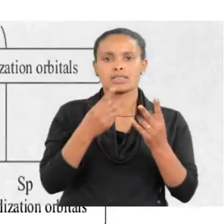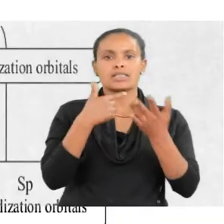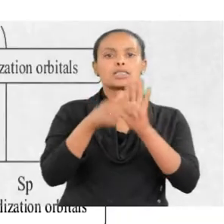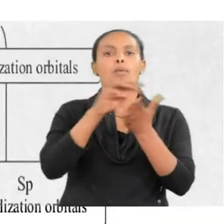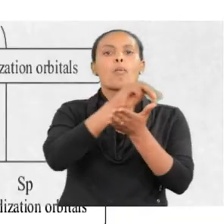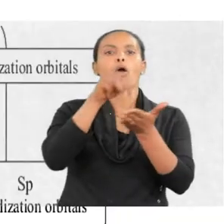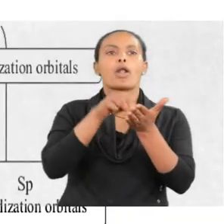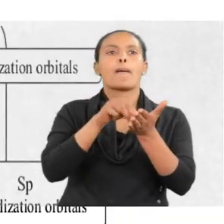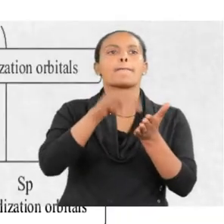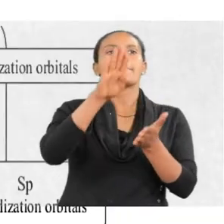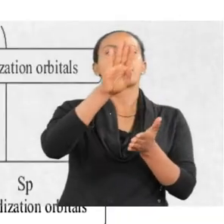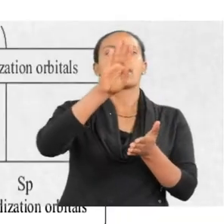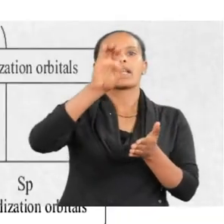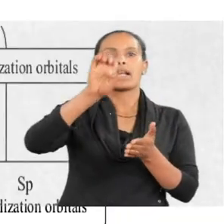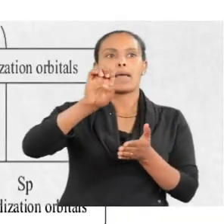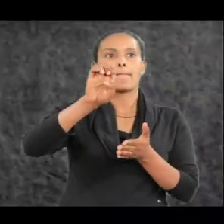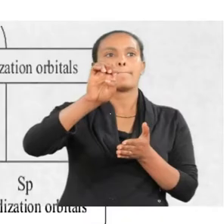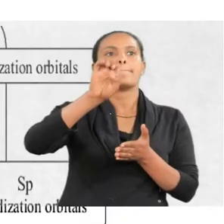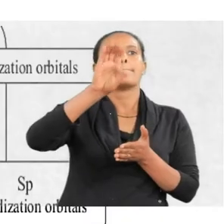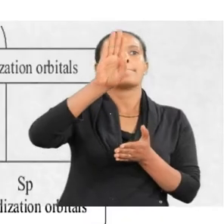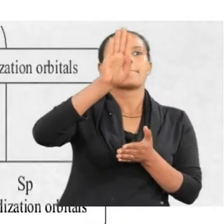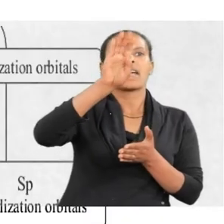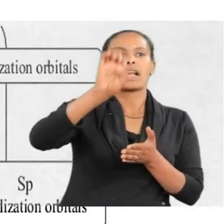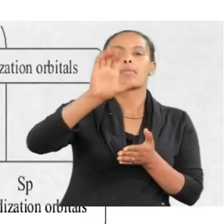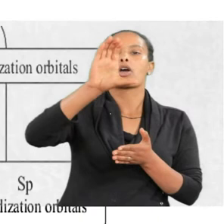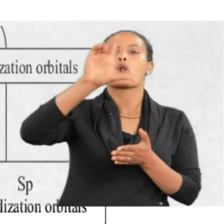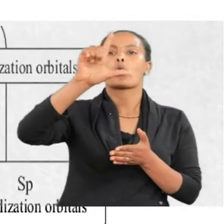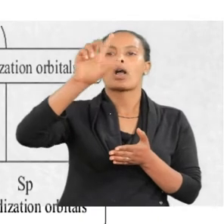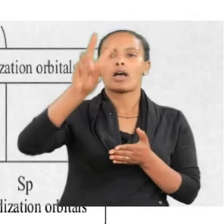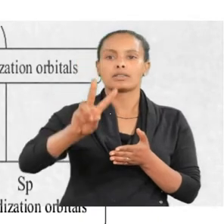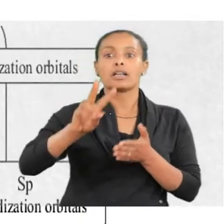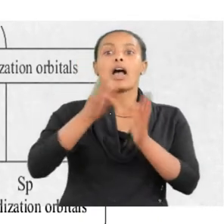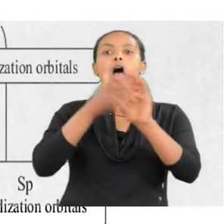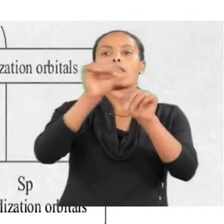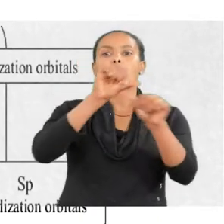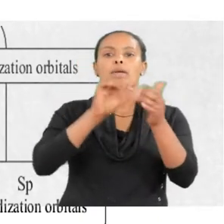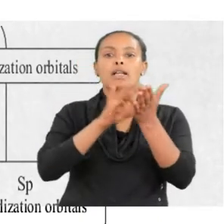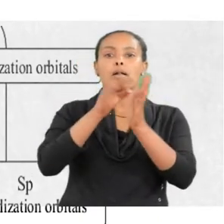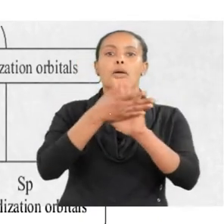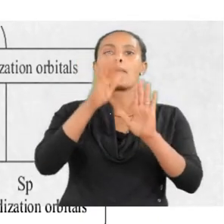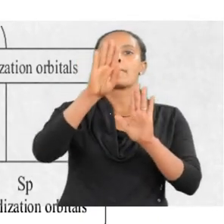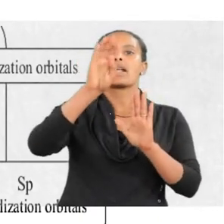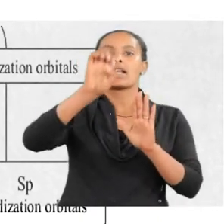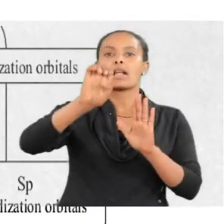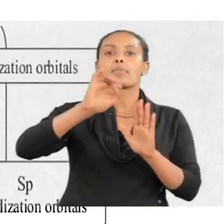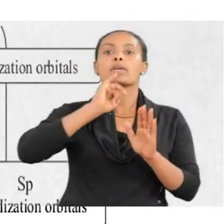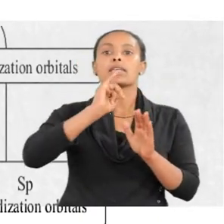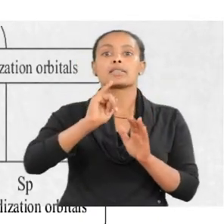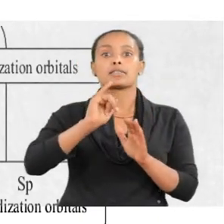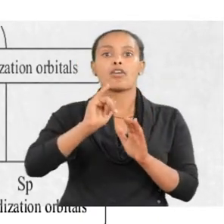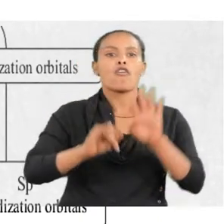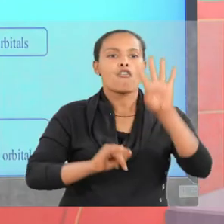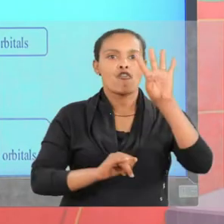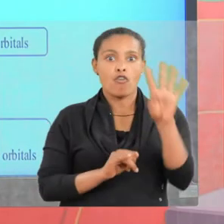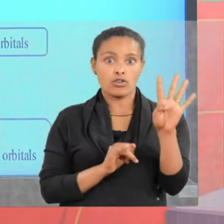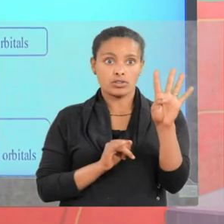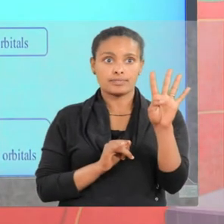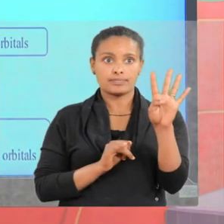molecule, beryllium chloride. Now, the atomic number of beryllium is 4.